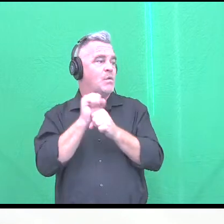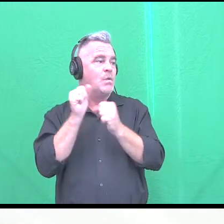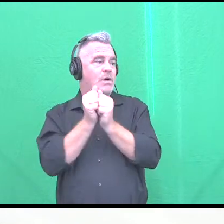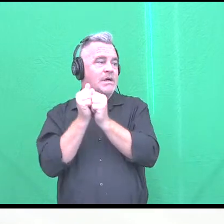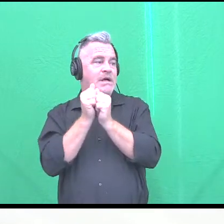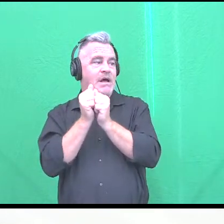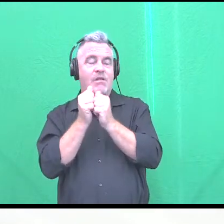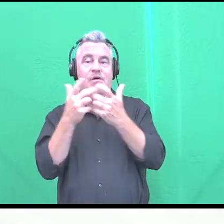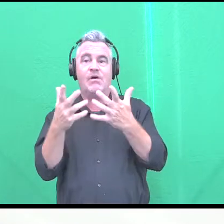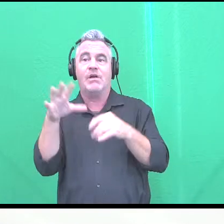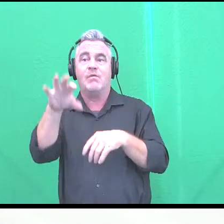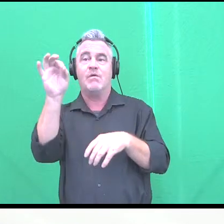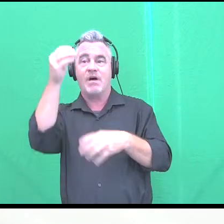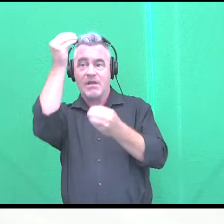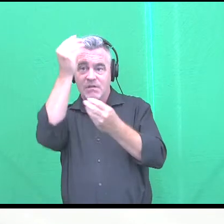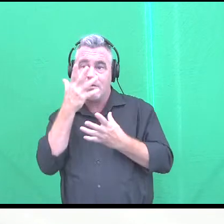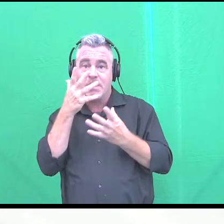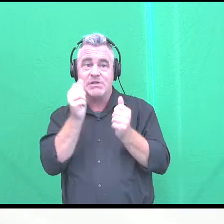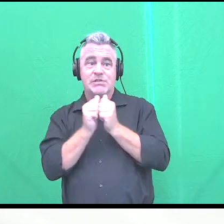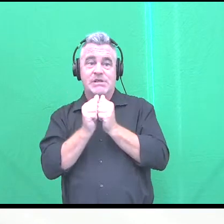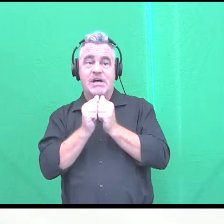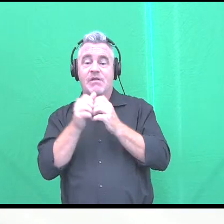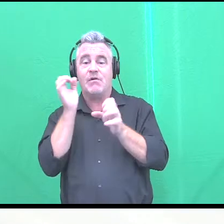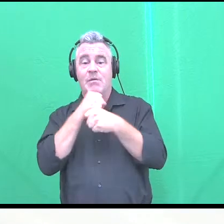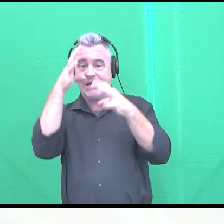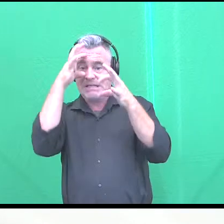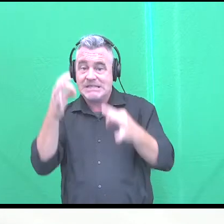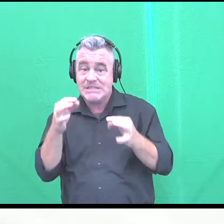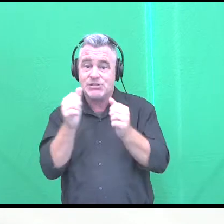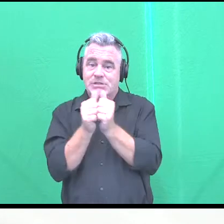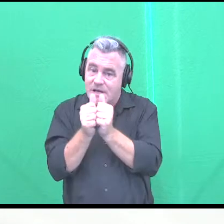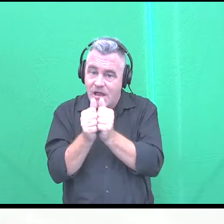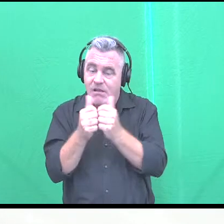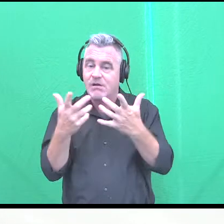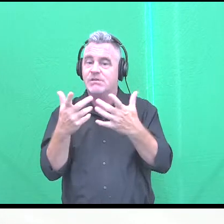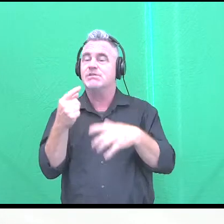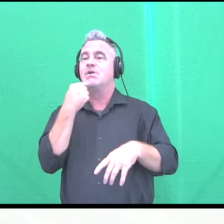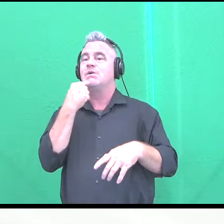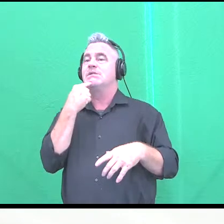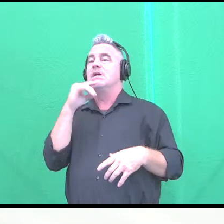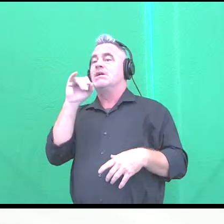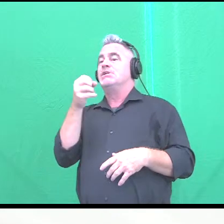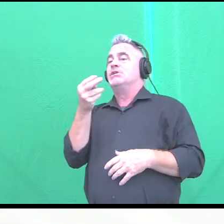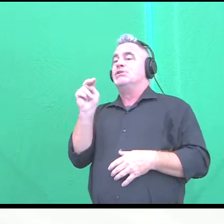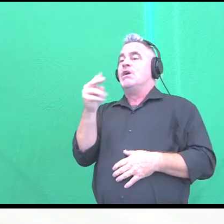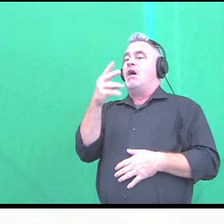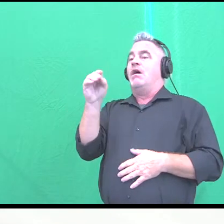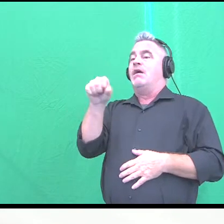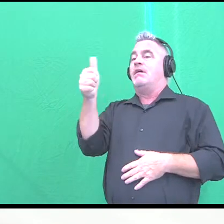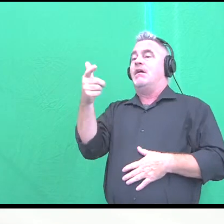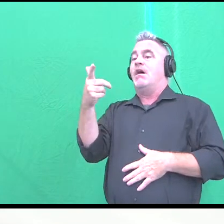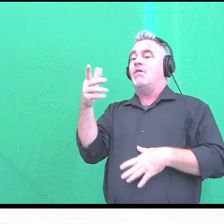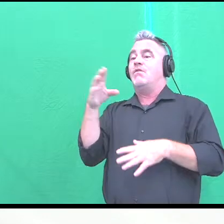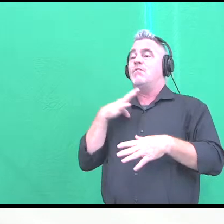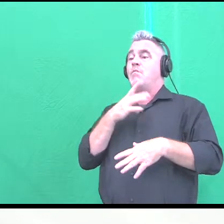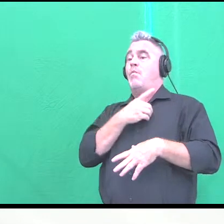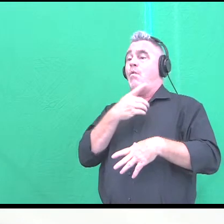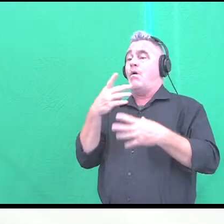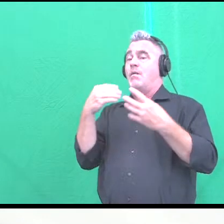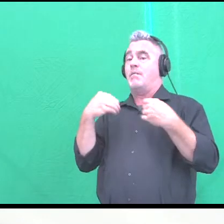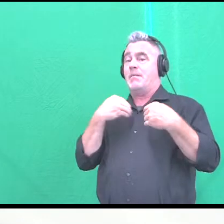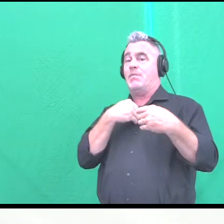right information together and making decisions together. So as John and the other board members have said, we want you coming